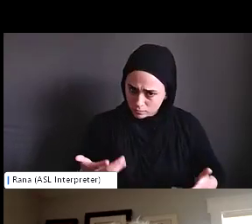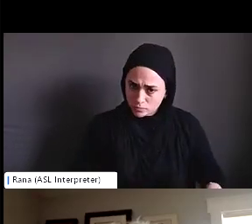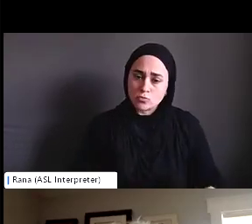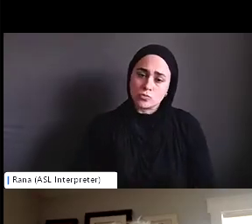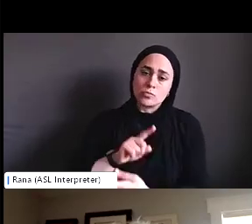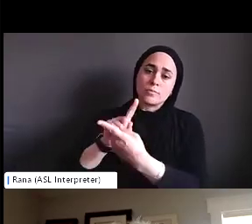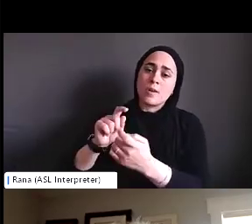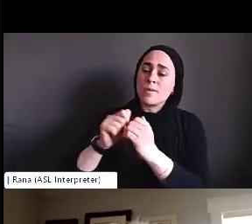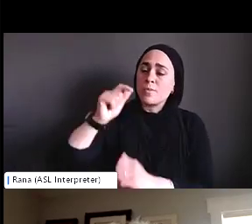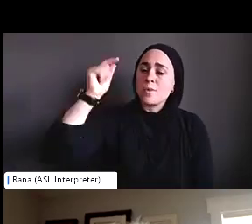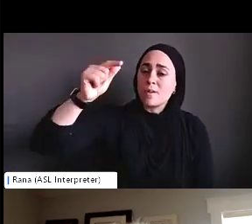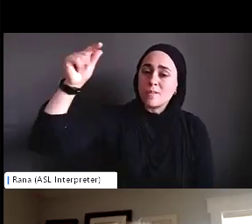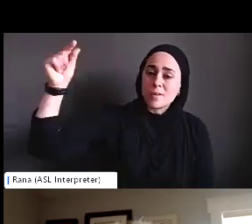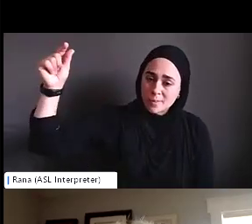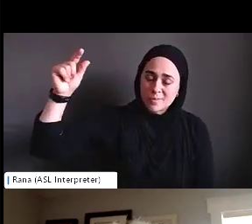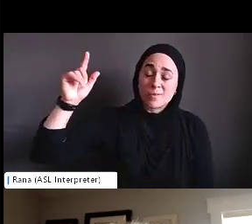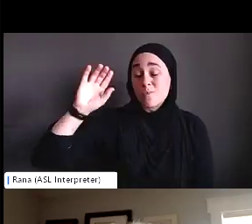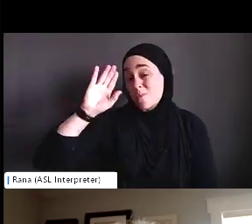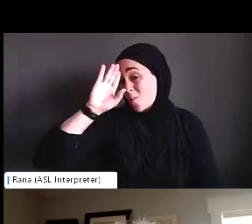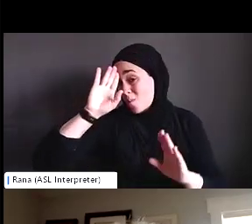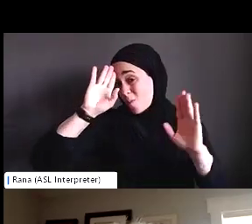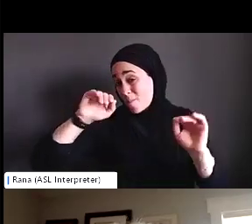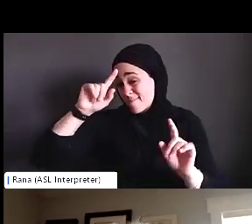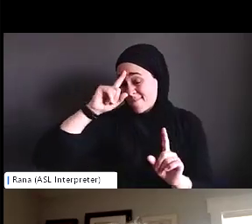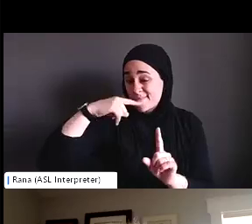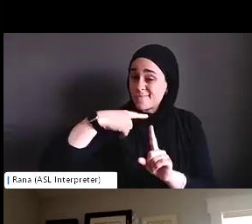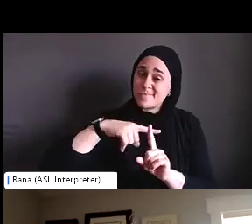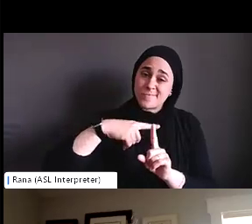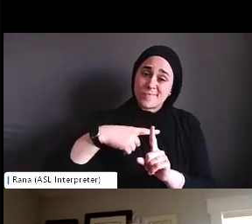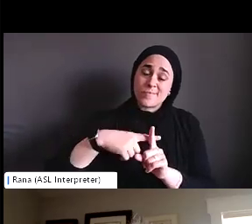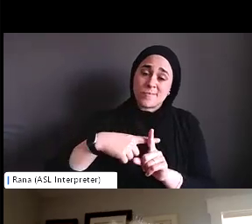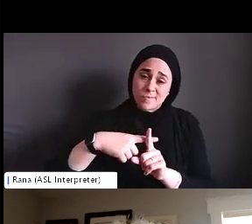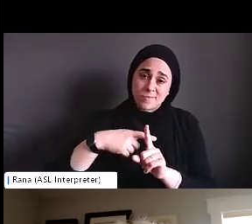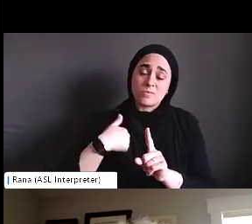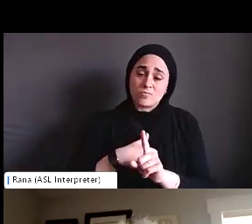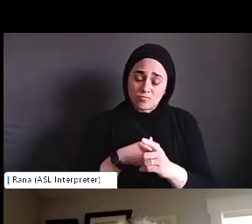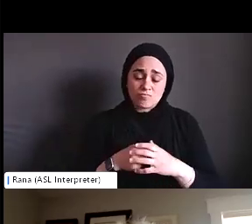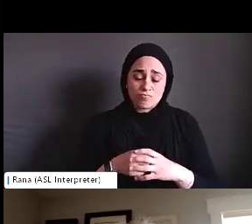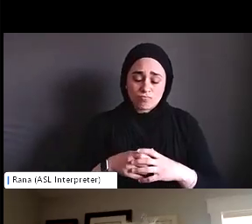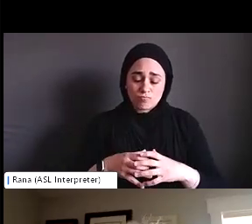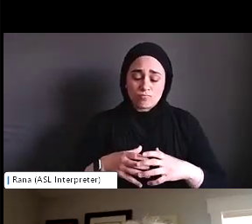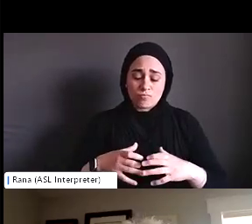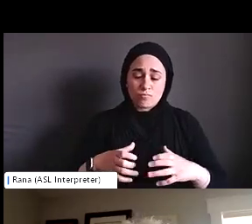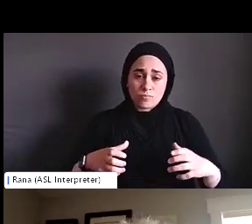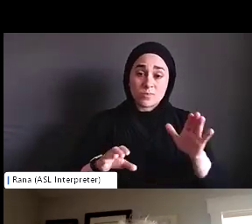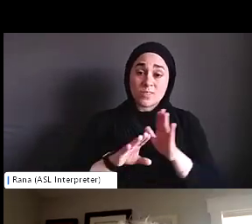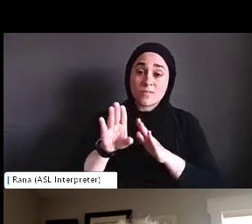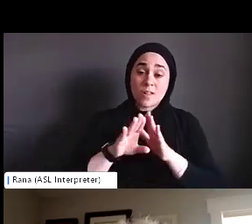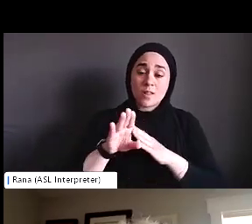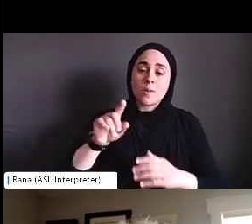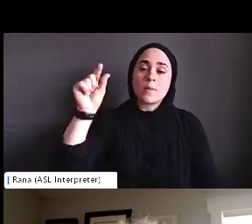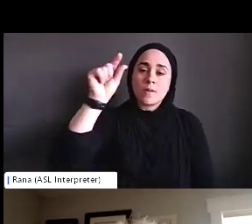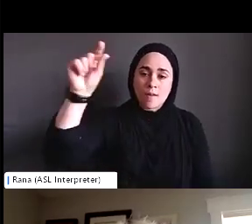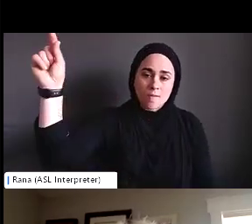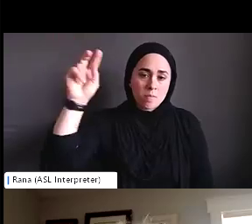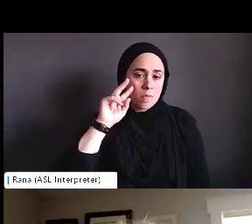and are hopeful that as we grow and develop, government will